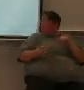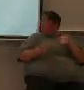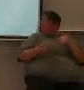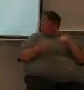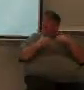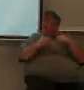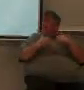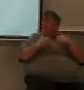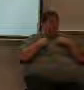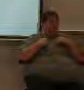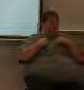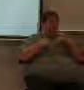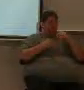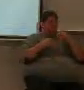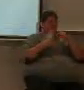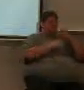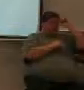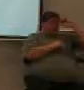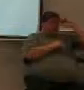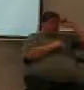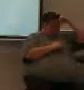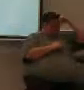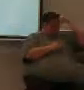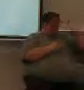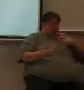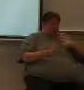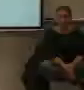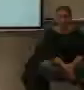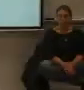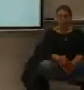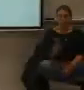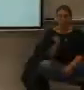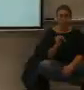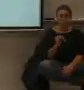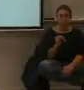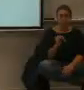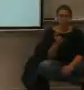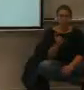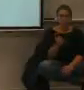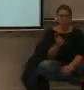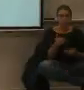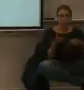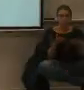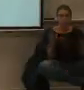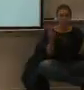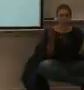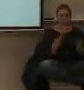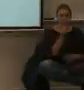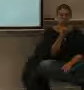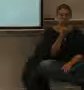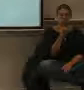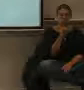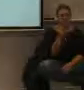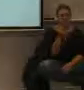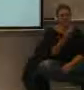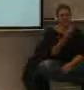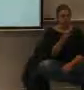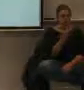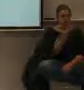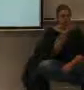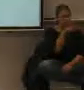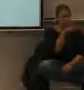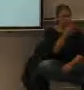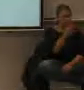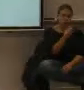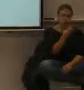fertilizers, and having phosphorus work its way down to the groundwater and free up the arsenic. Next topic is organic